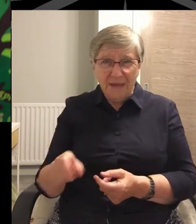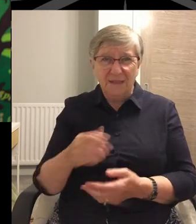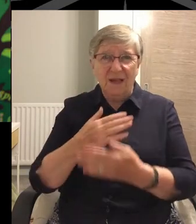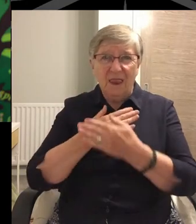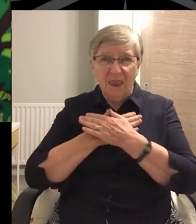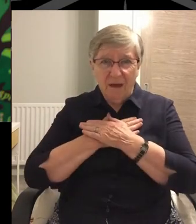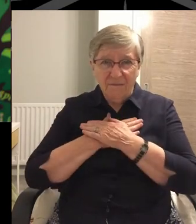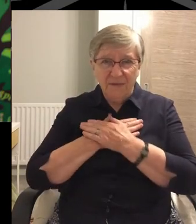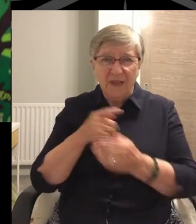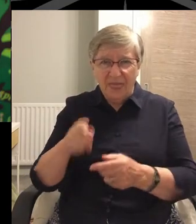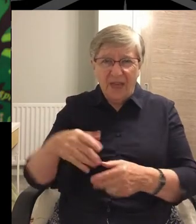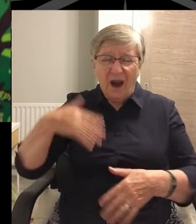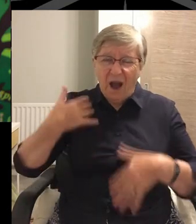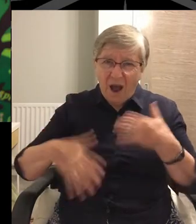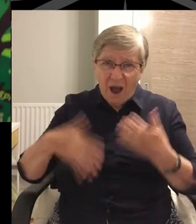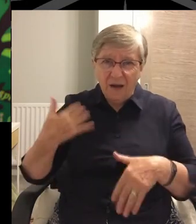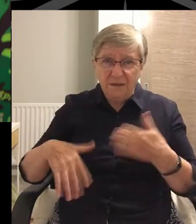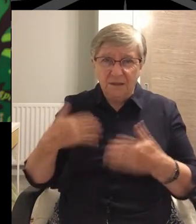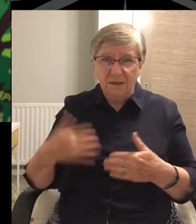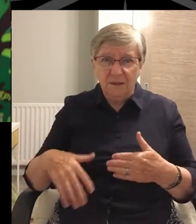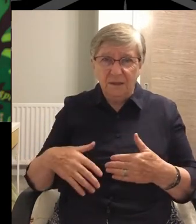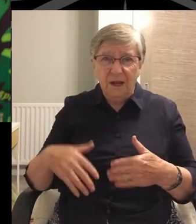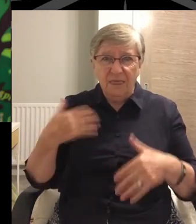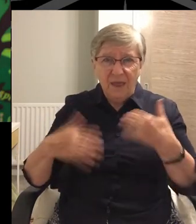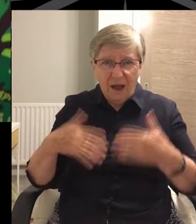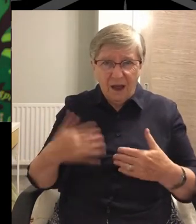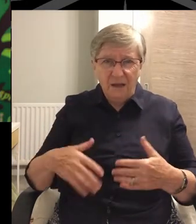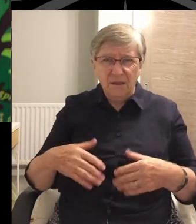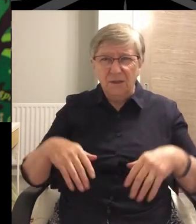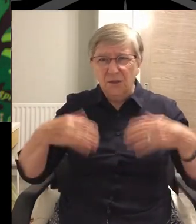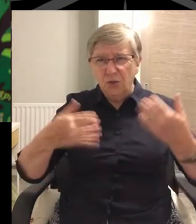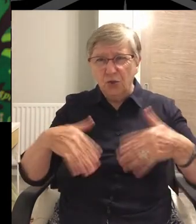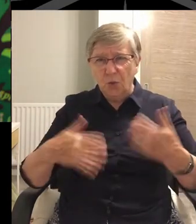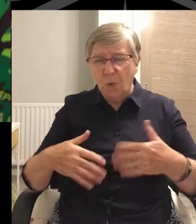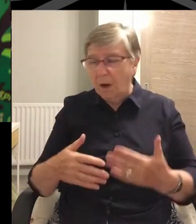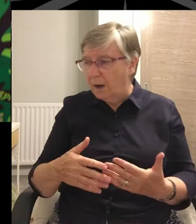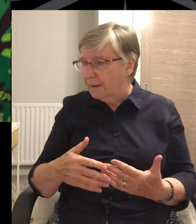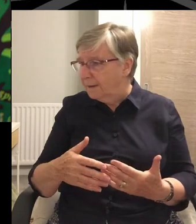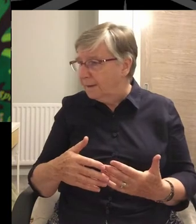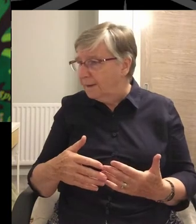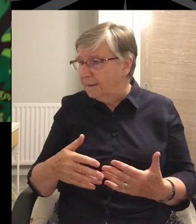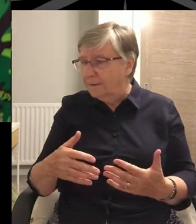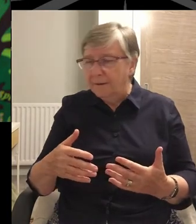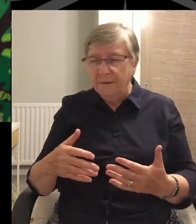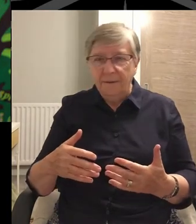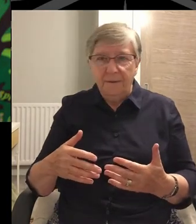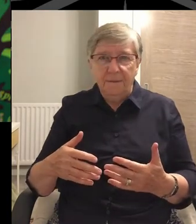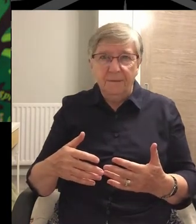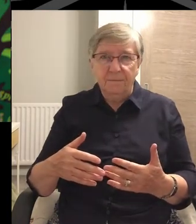that person is loving, they're hurt. And the hurt is painful.